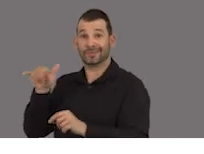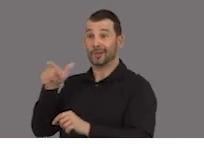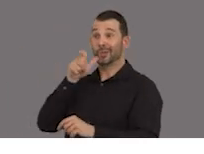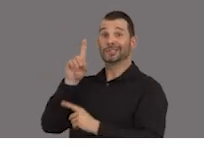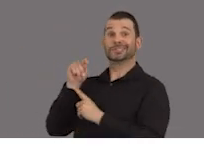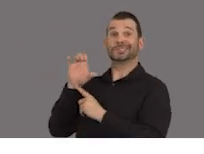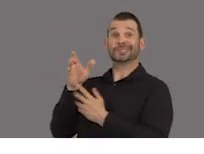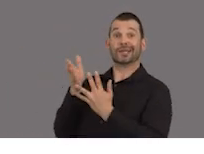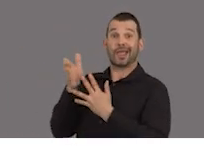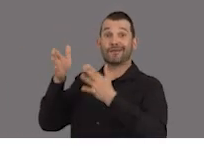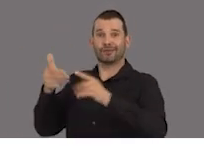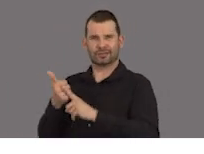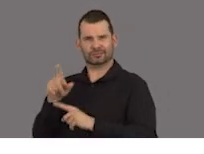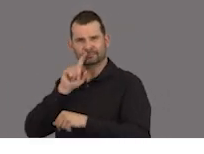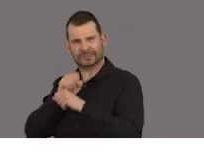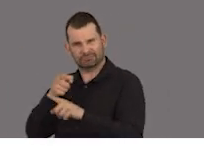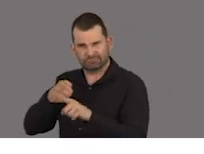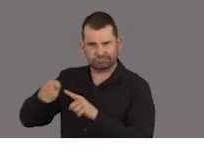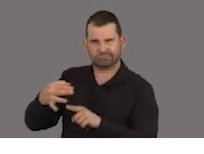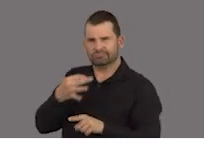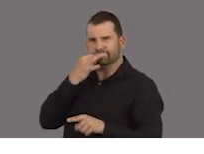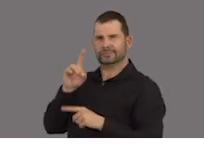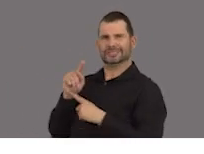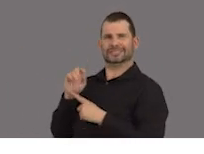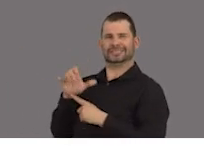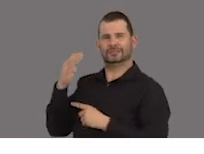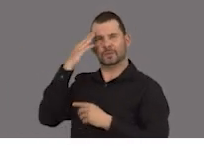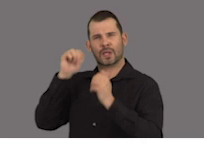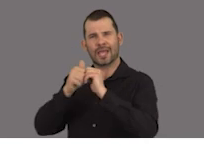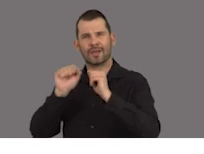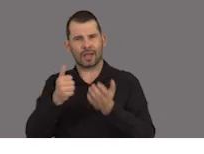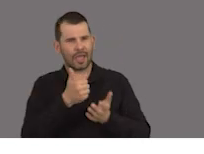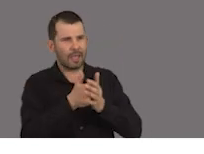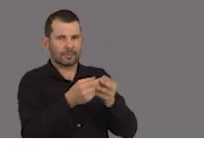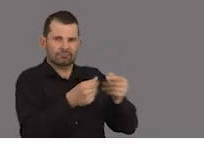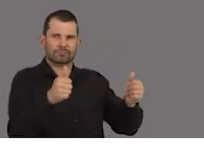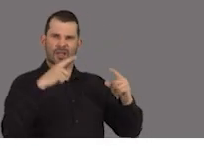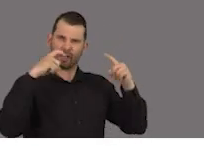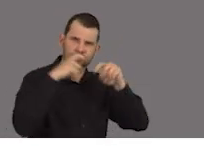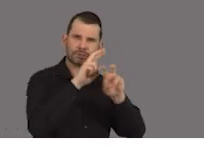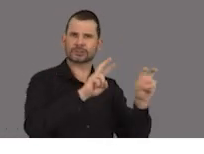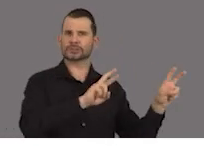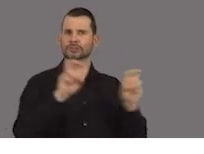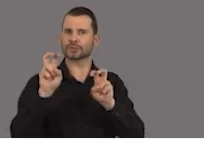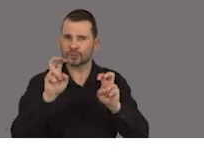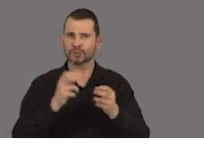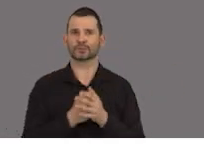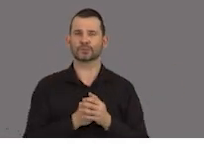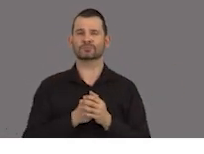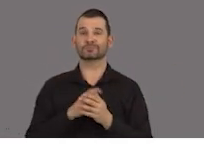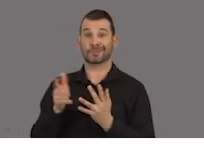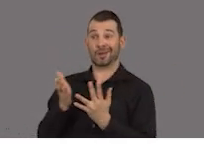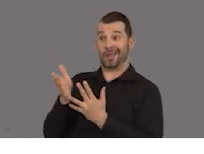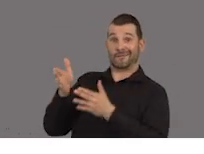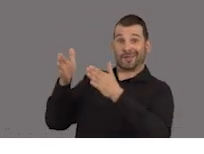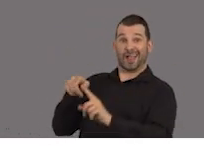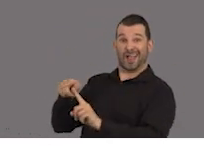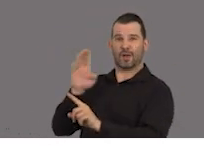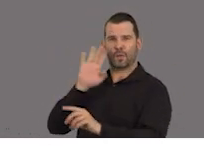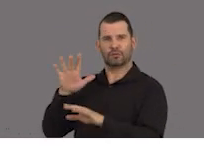navigator. DTC navigators are DTC experts who help resolve complex